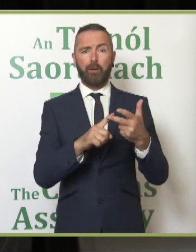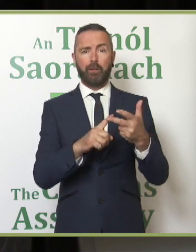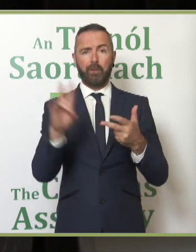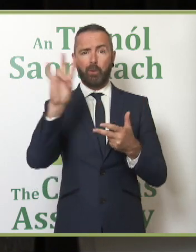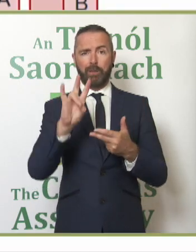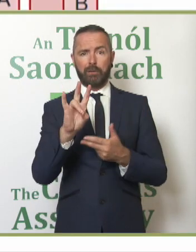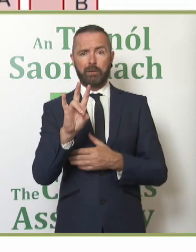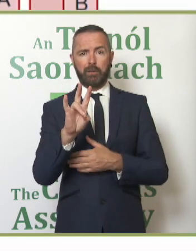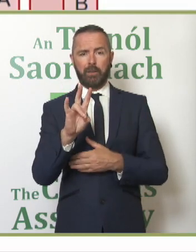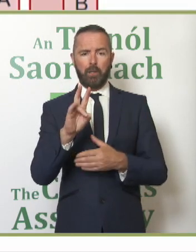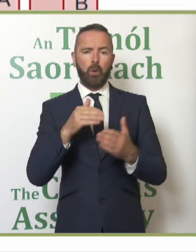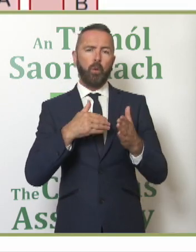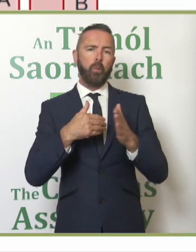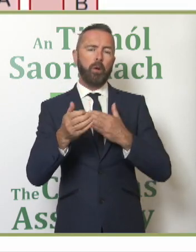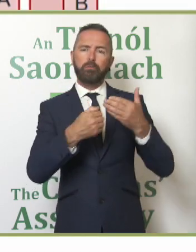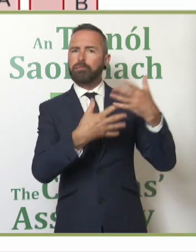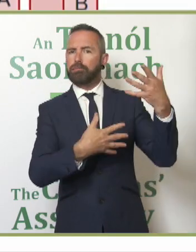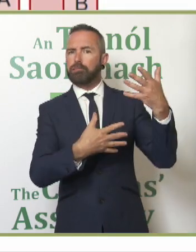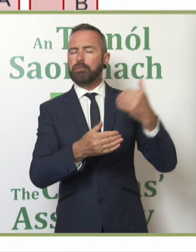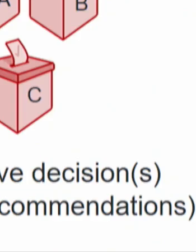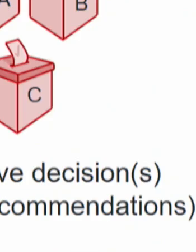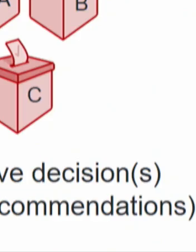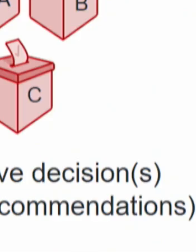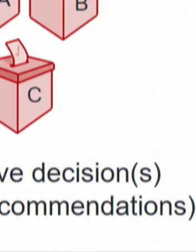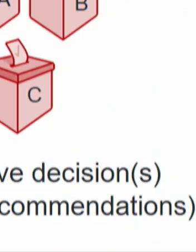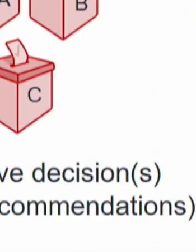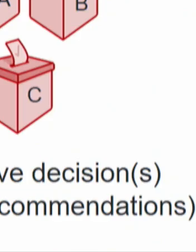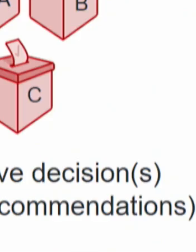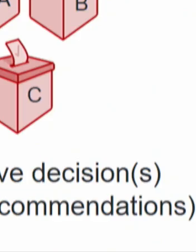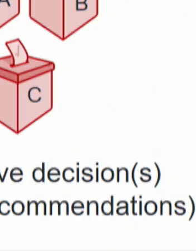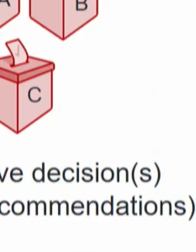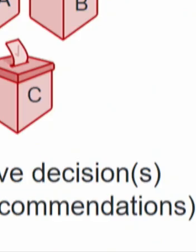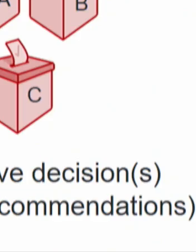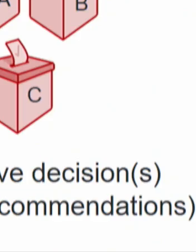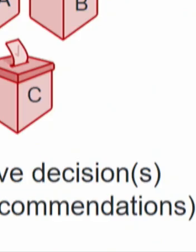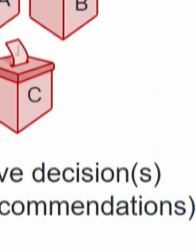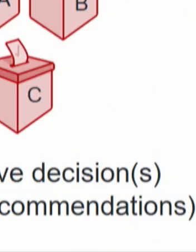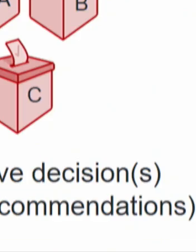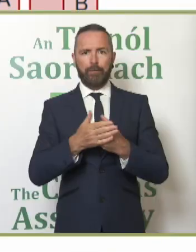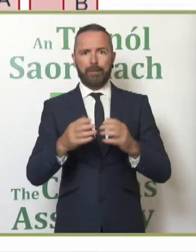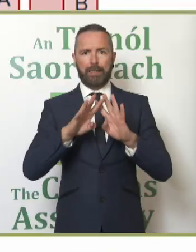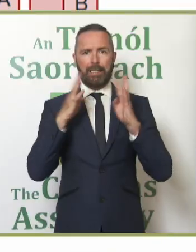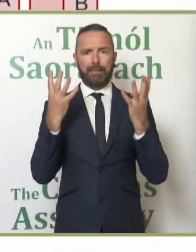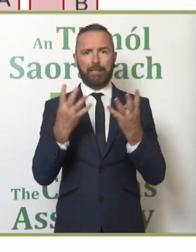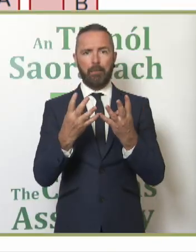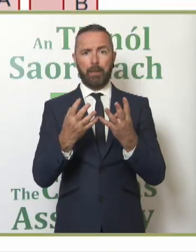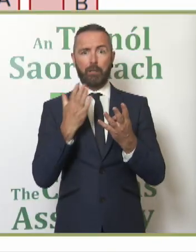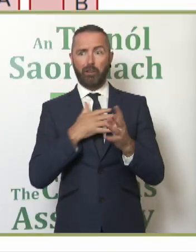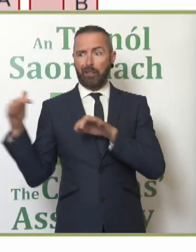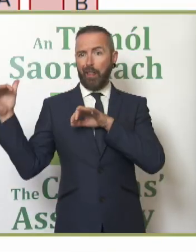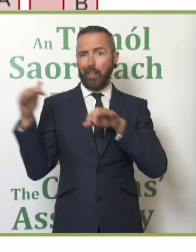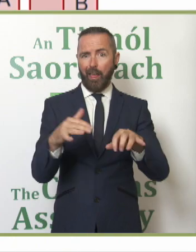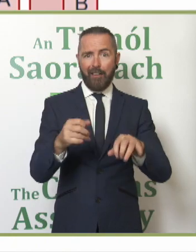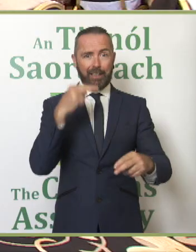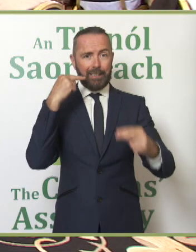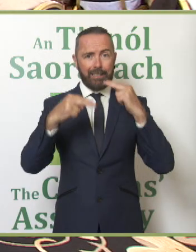is the outcome? Well, the whole point of a citizens' assembly isn't just to bring you to a nice hotel and have nice dinners. The whole point